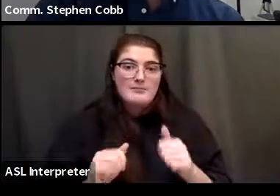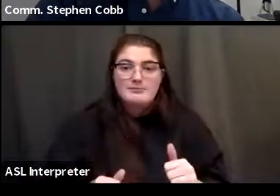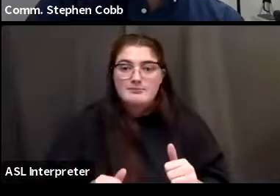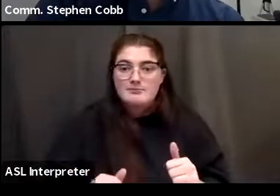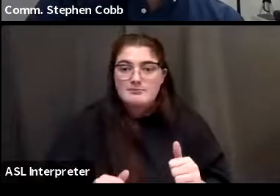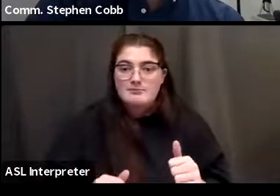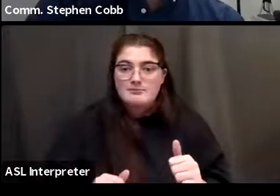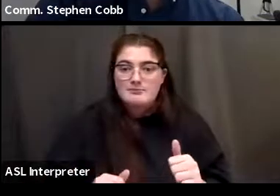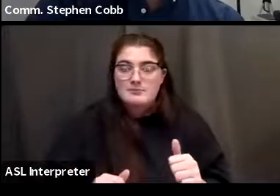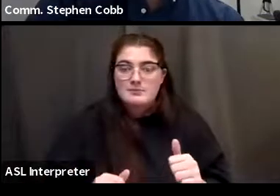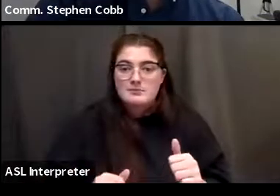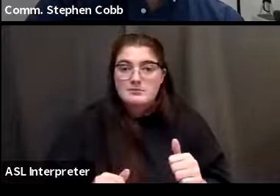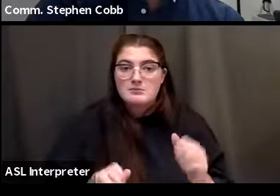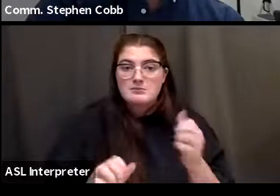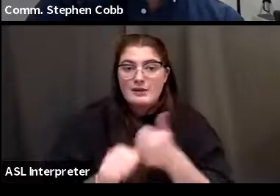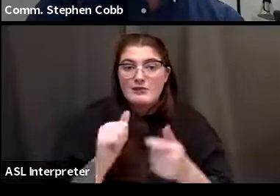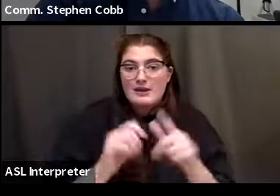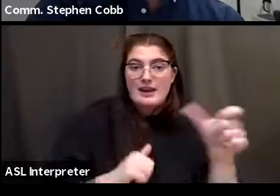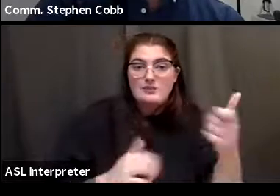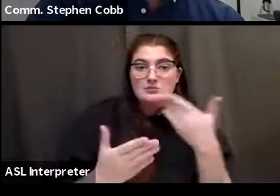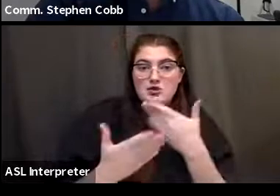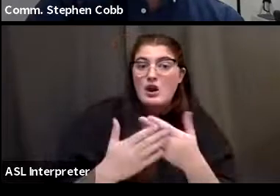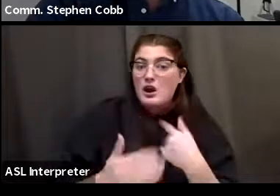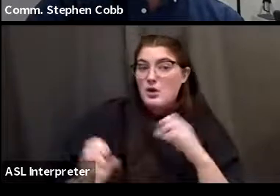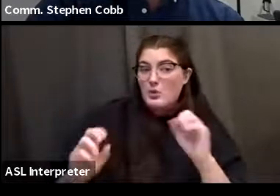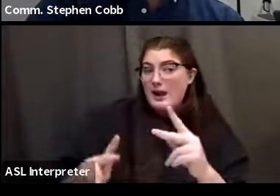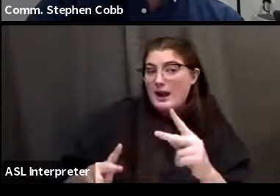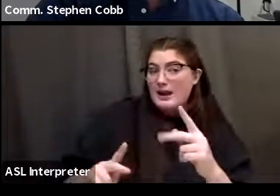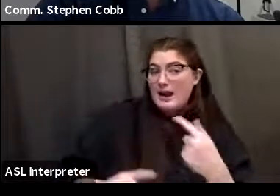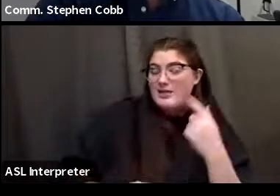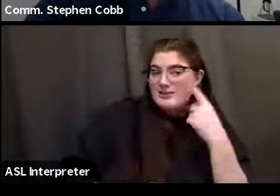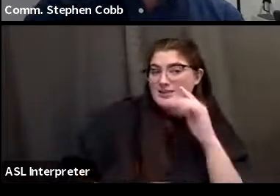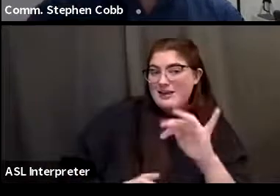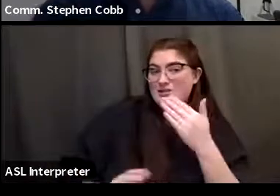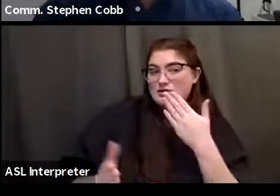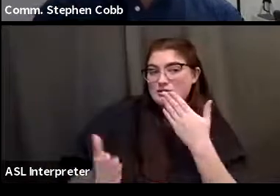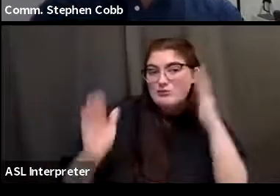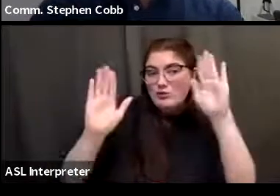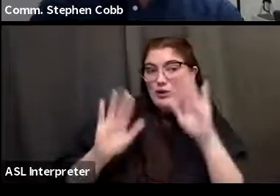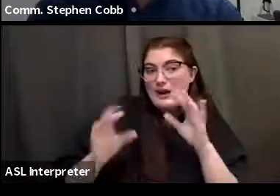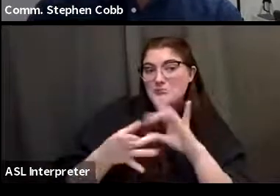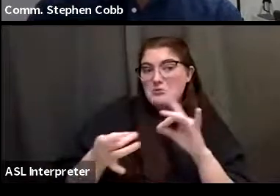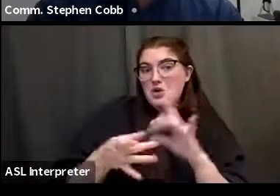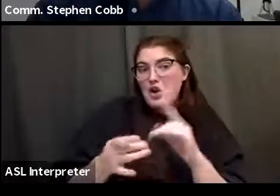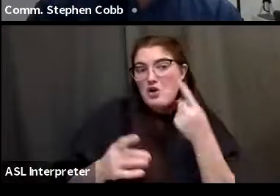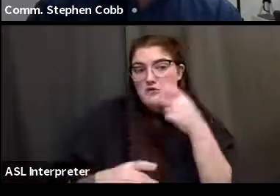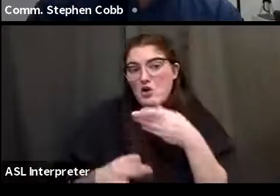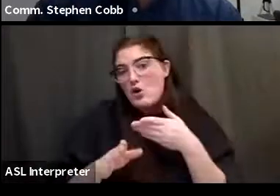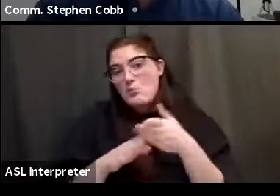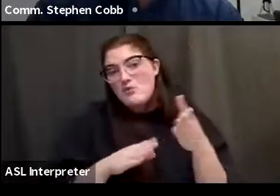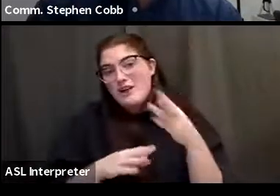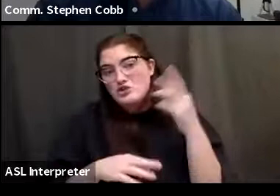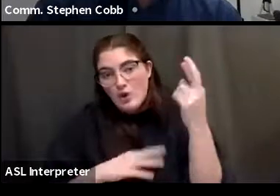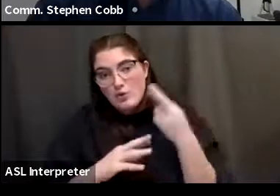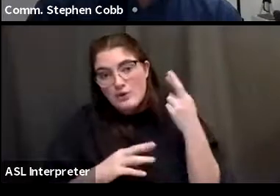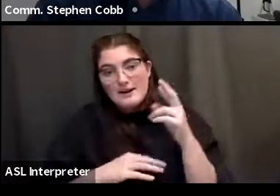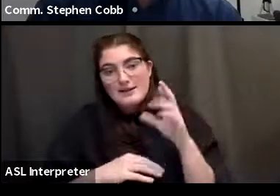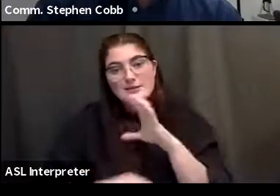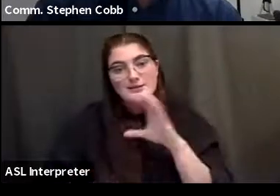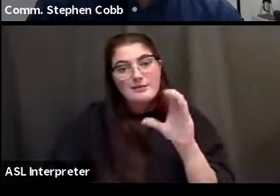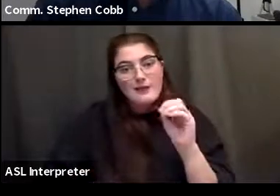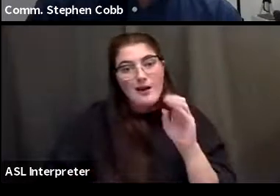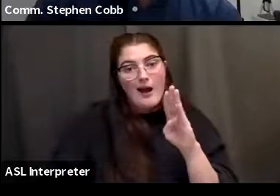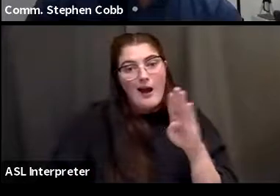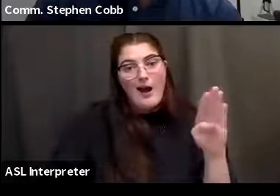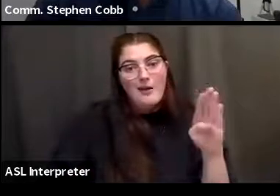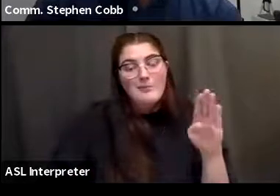Okay. So I think that's a great note. And just, for professional reasons, Commissioner Cobb does